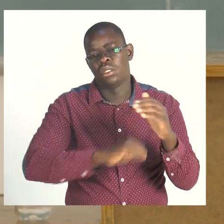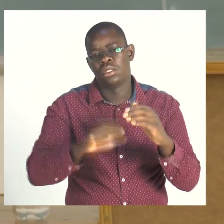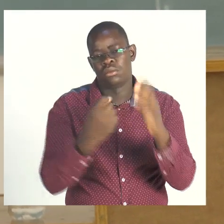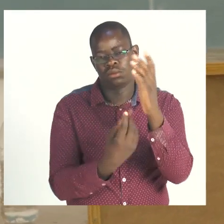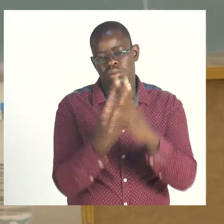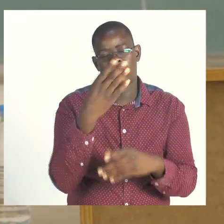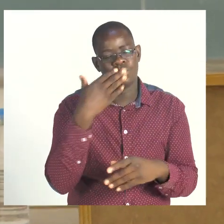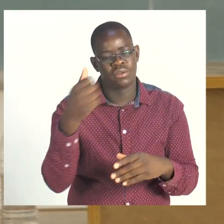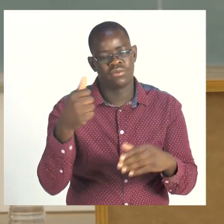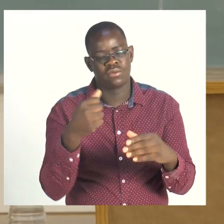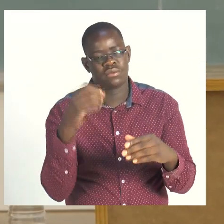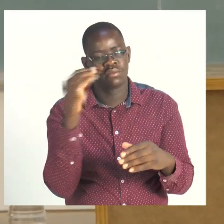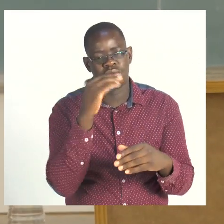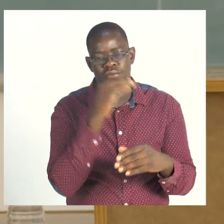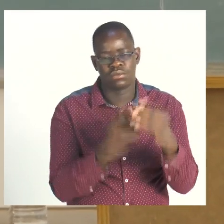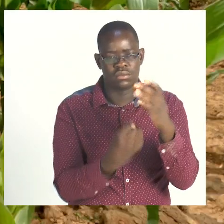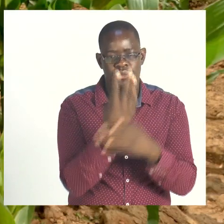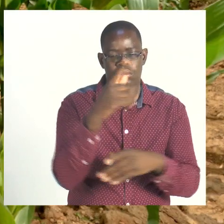food production in our country.